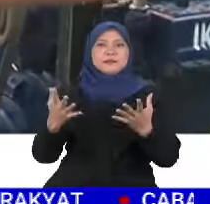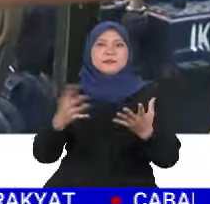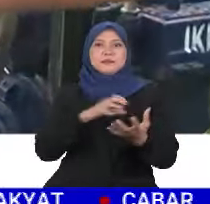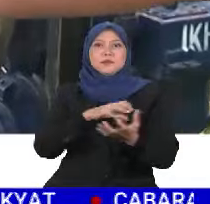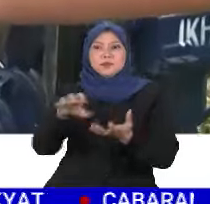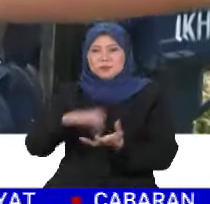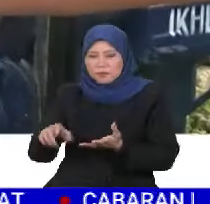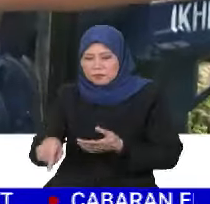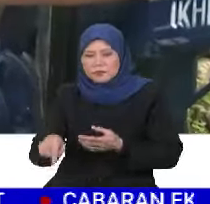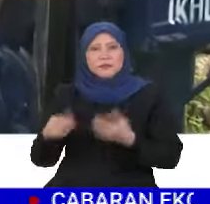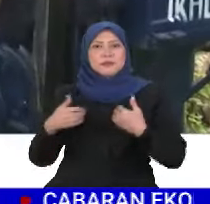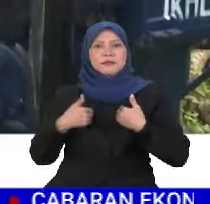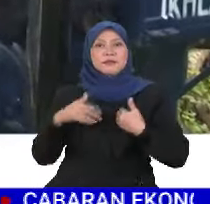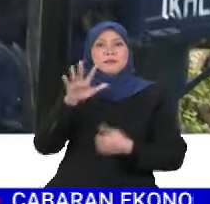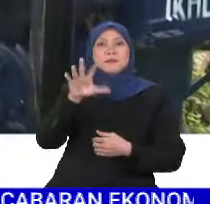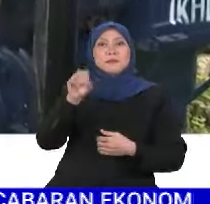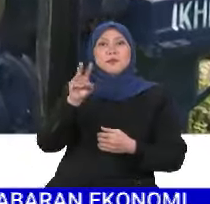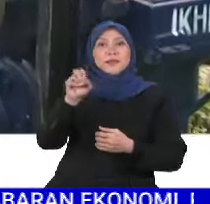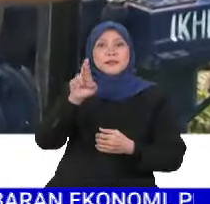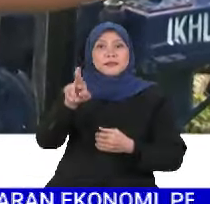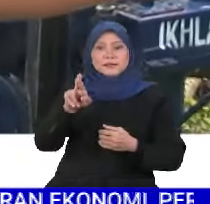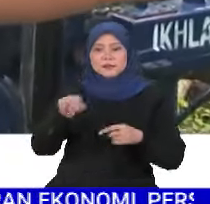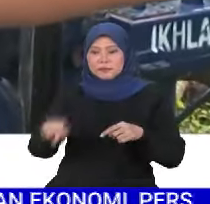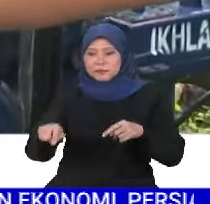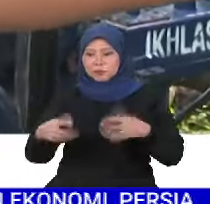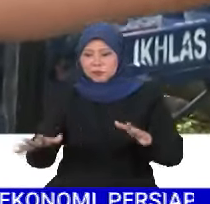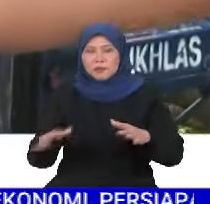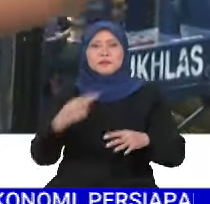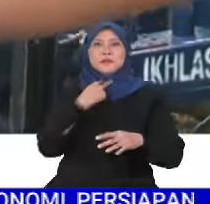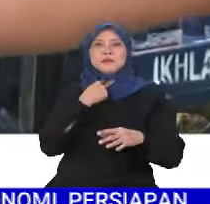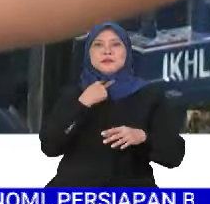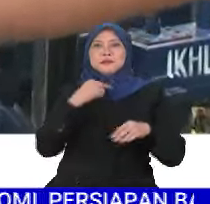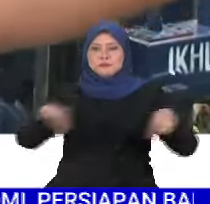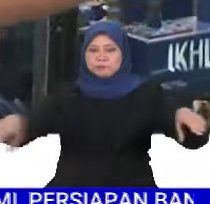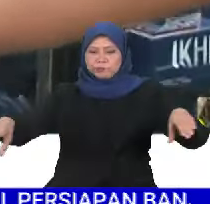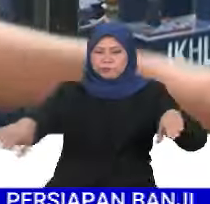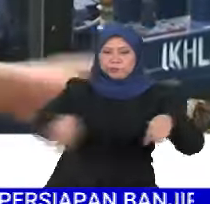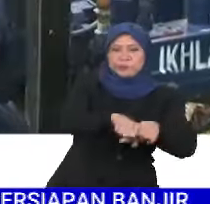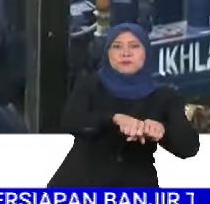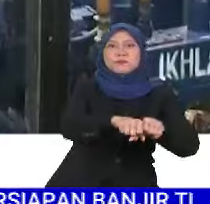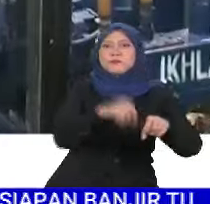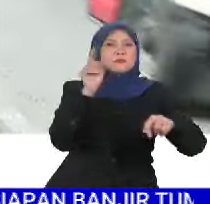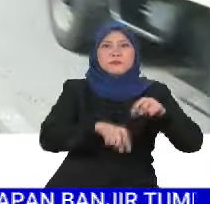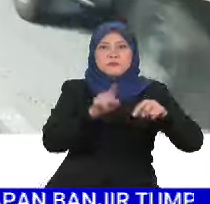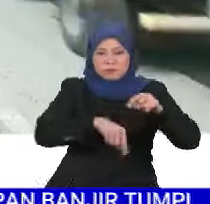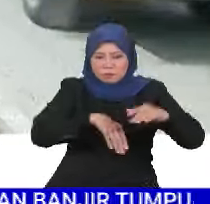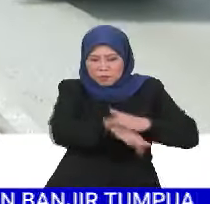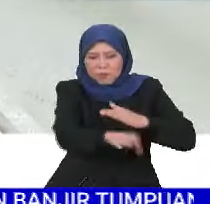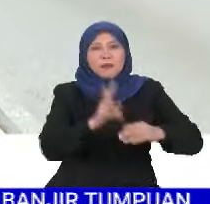Just 50 meters away, the drain is already clogged. So how is the water going to flow into the river?